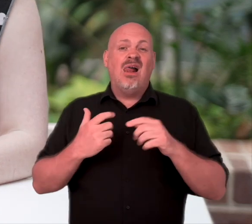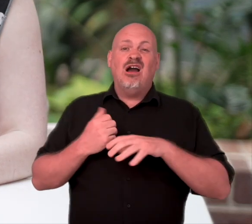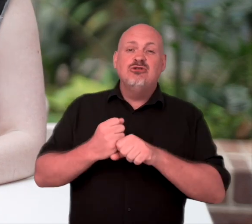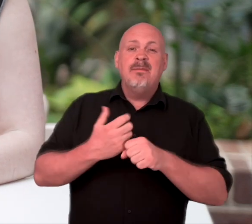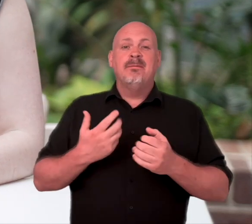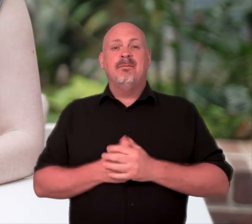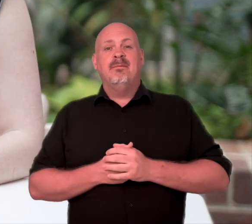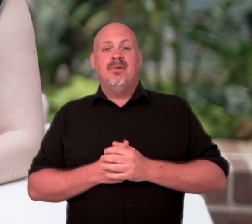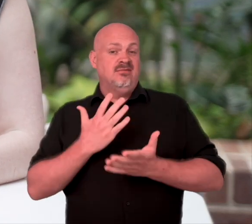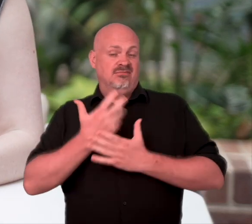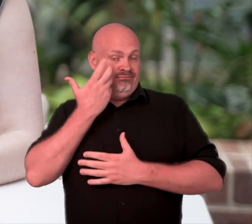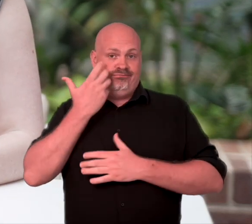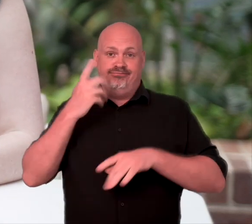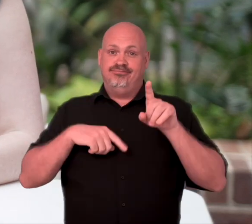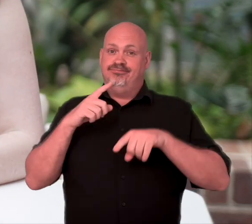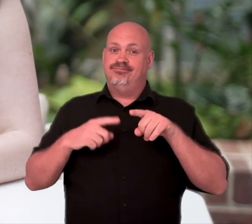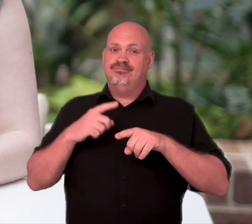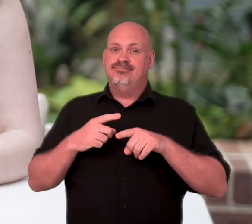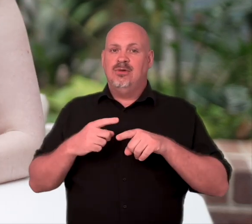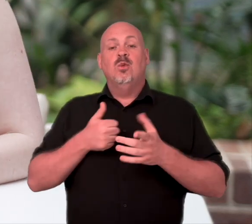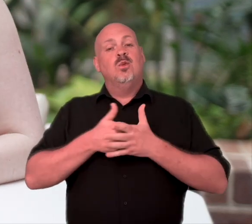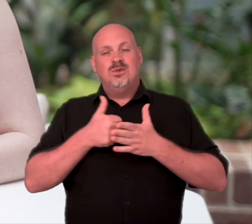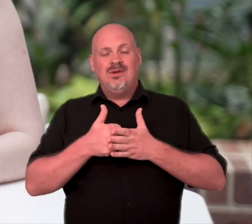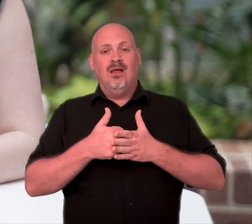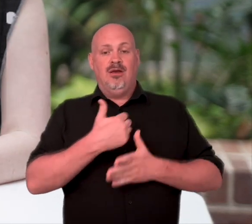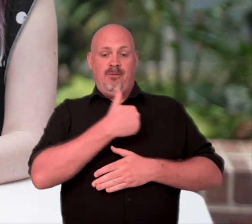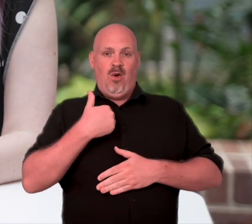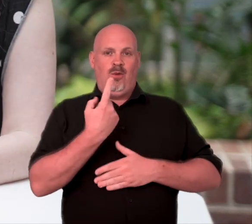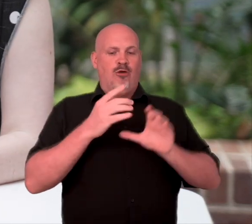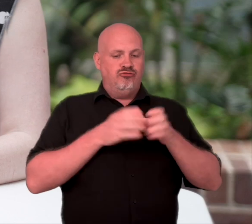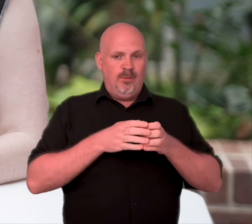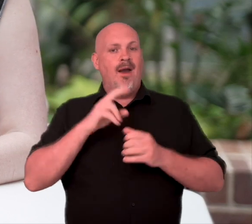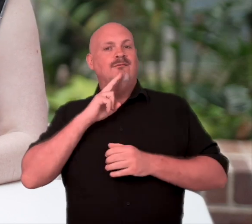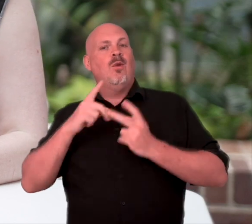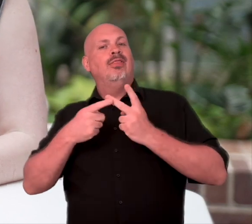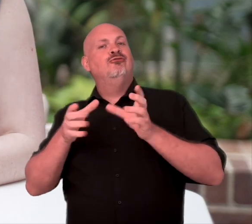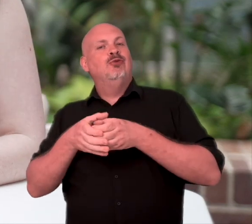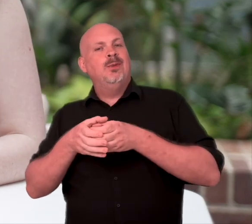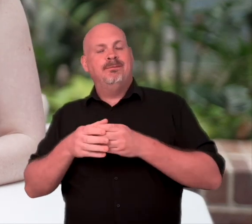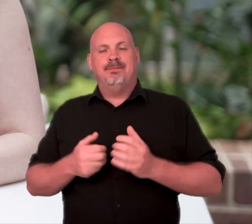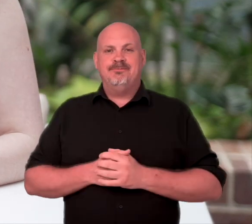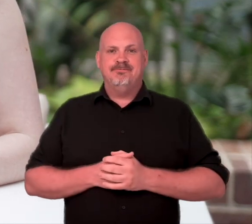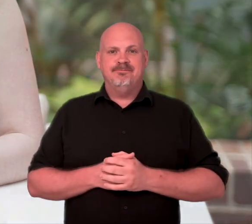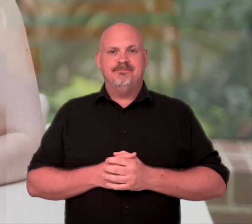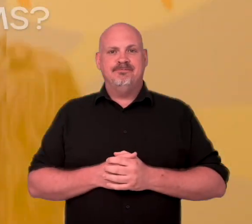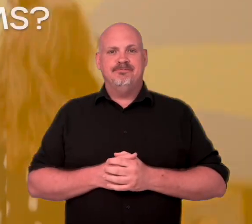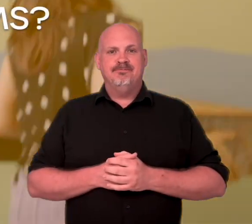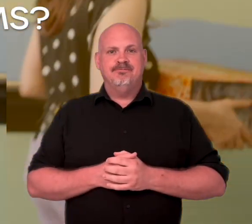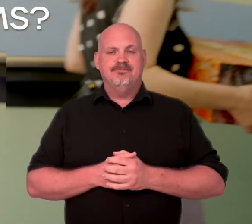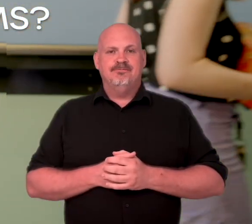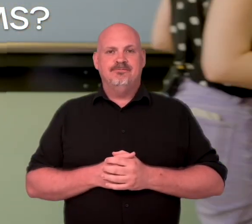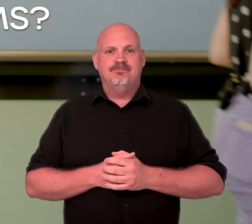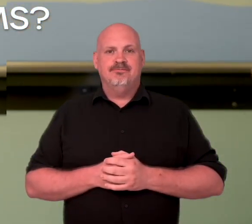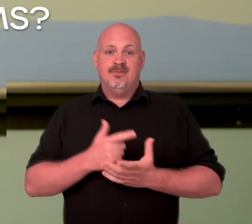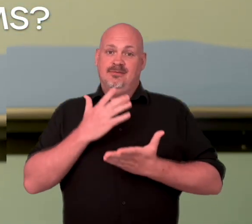paperwork, catching up with emails. It really varied each day, but usually we'd have one group in the morning and one group in the afternoon.